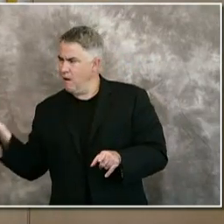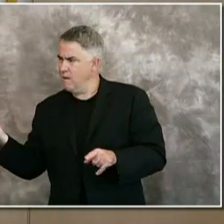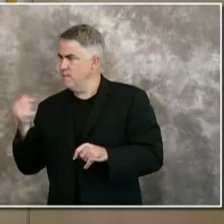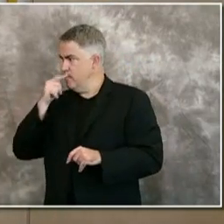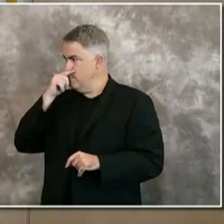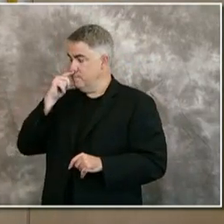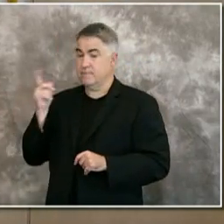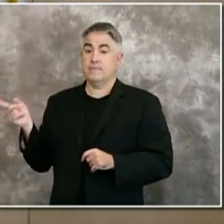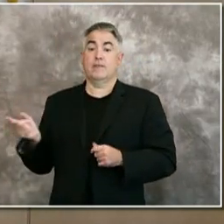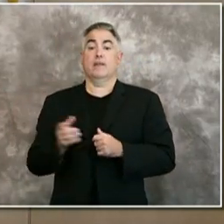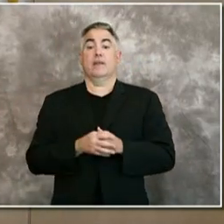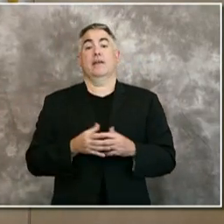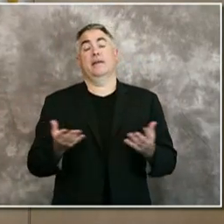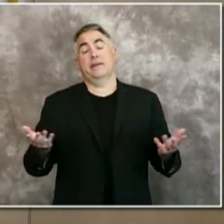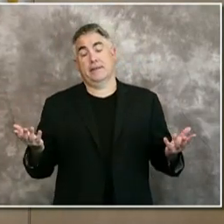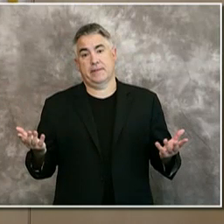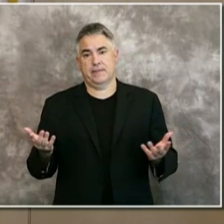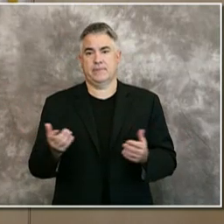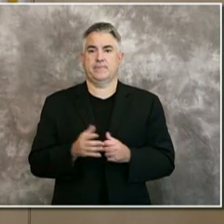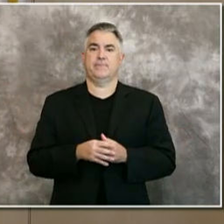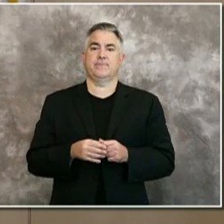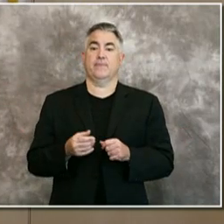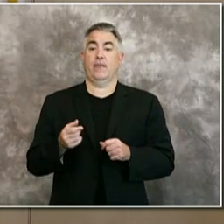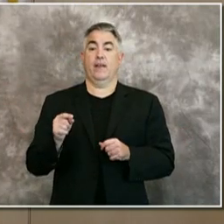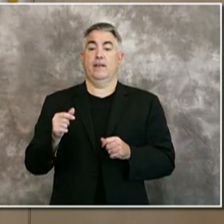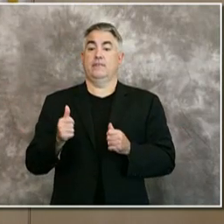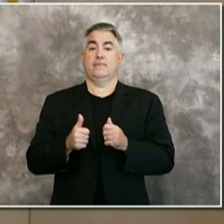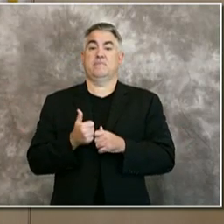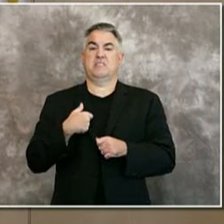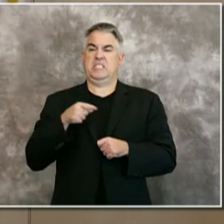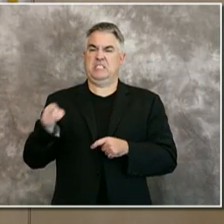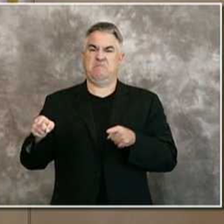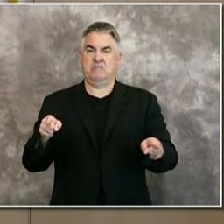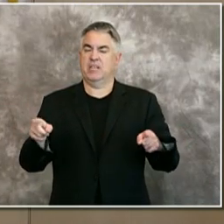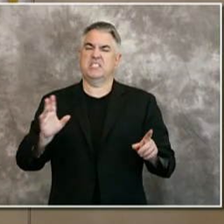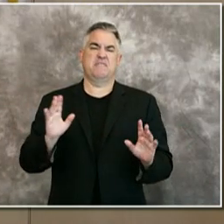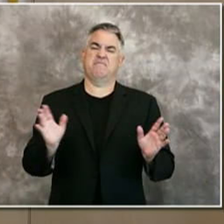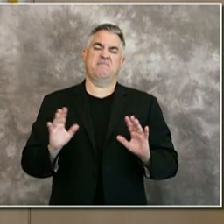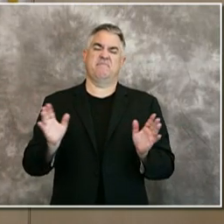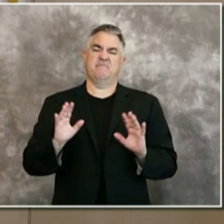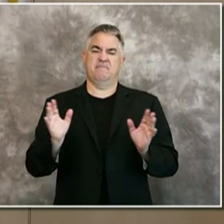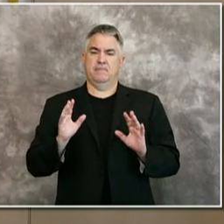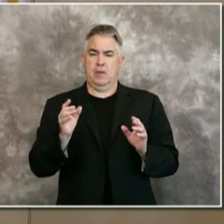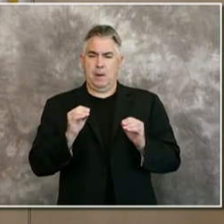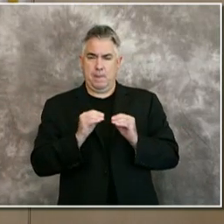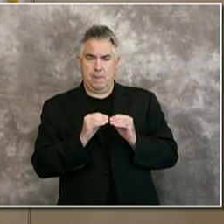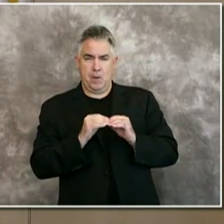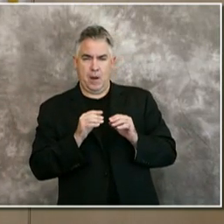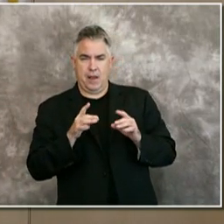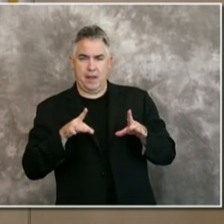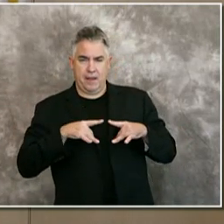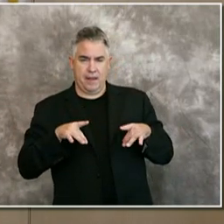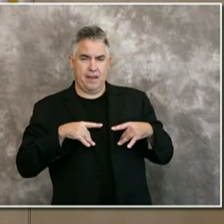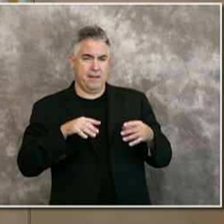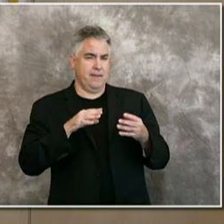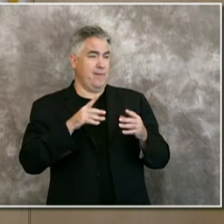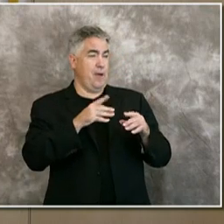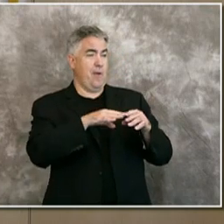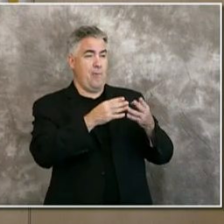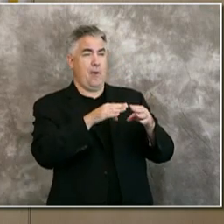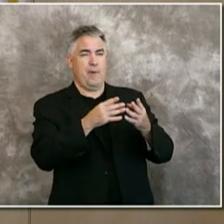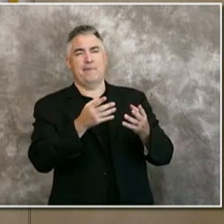Yeah, and this is not about pointing fingers. We knew we would have more cases as we opened up. So that is one of the